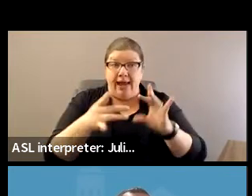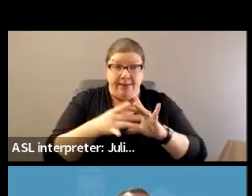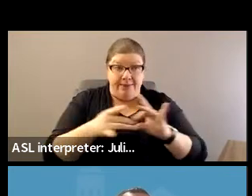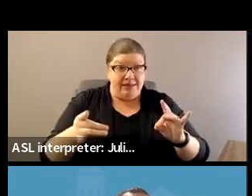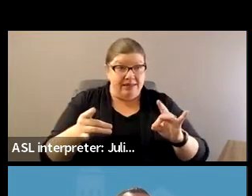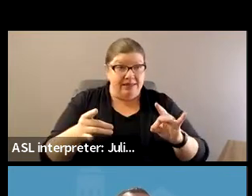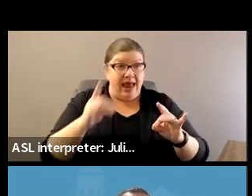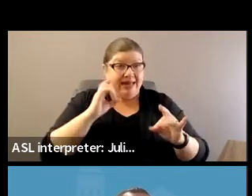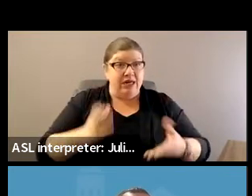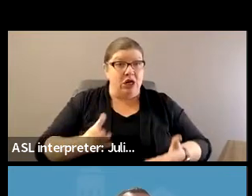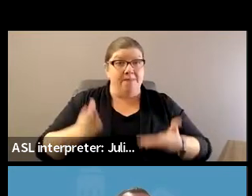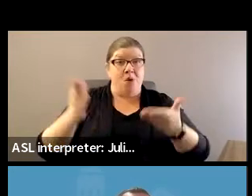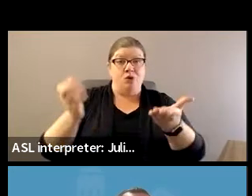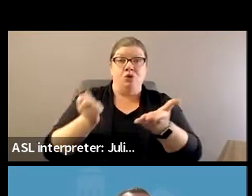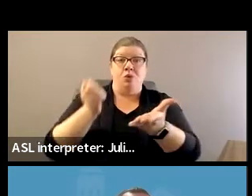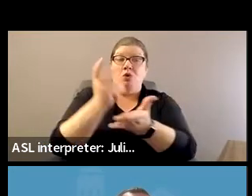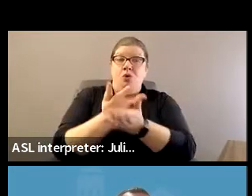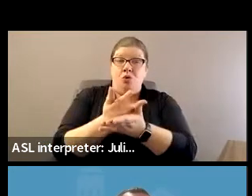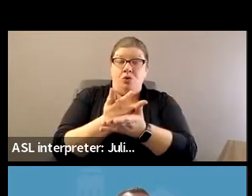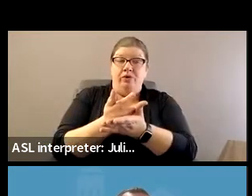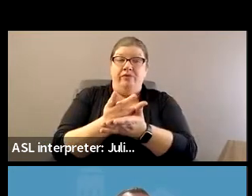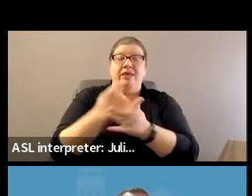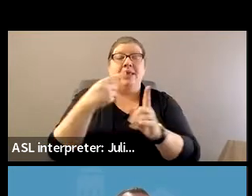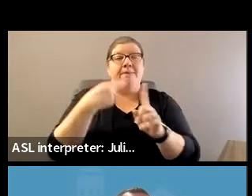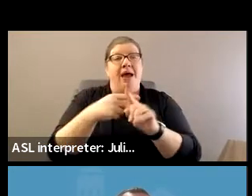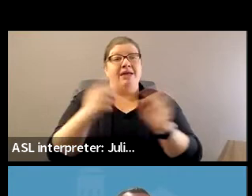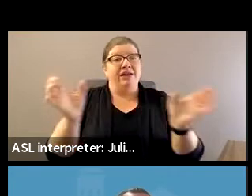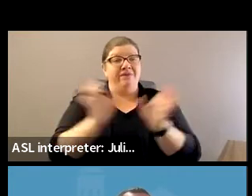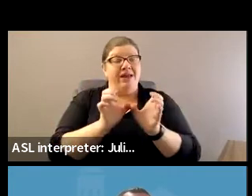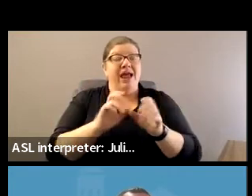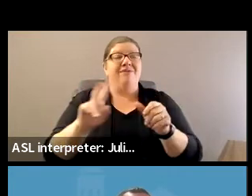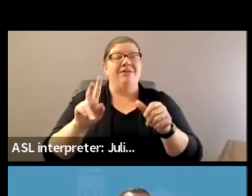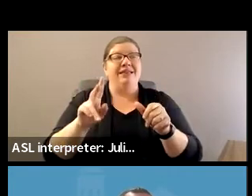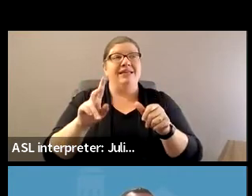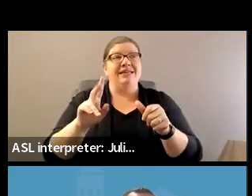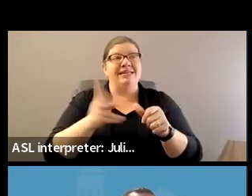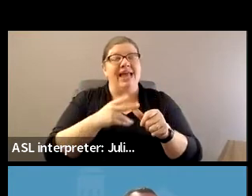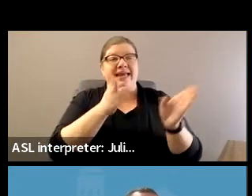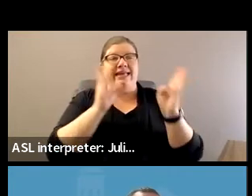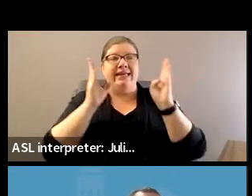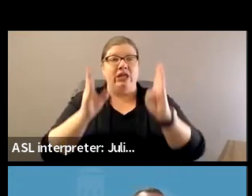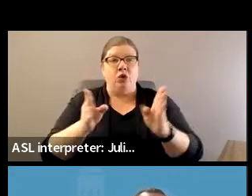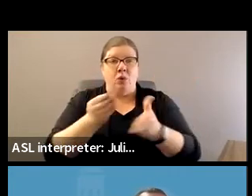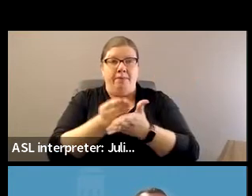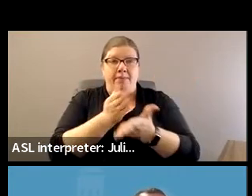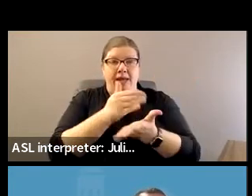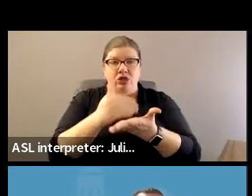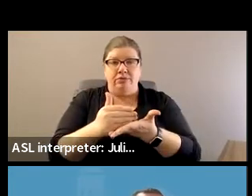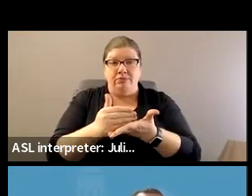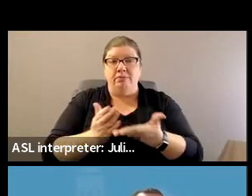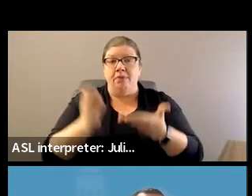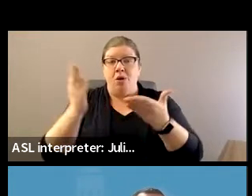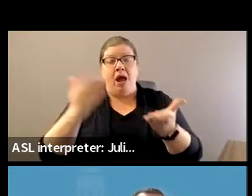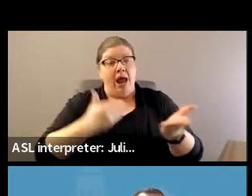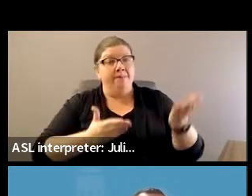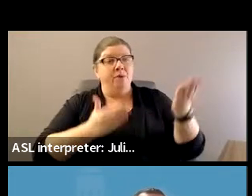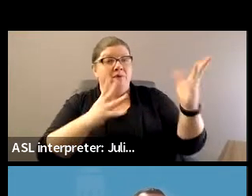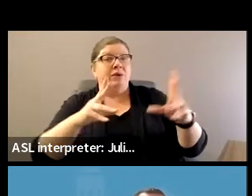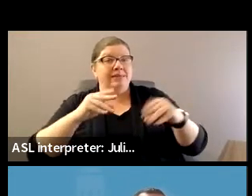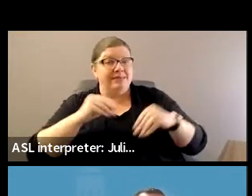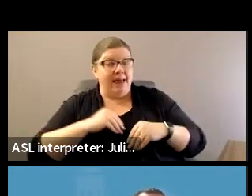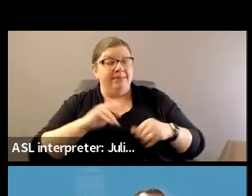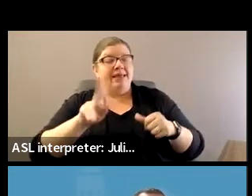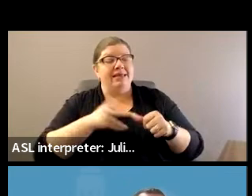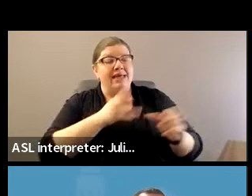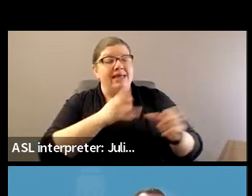do need a motion to approve the positive certification of the second interim. May I have a motion? I move that we accept the